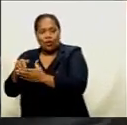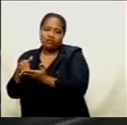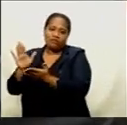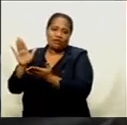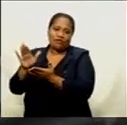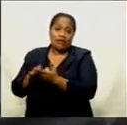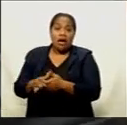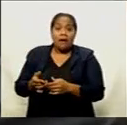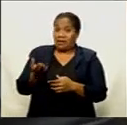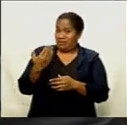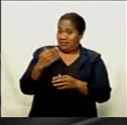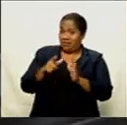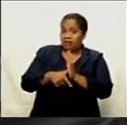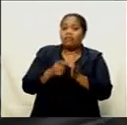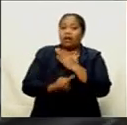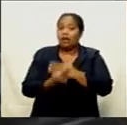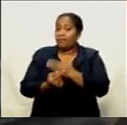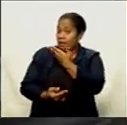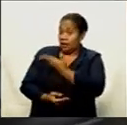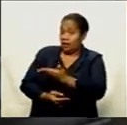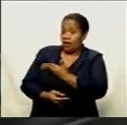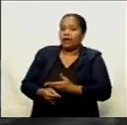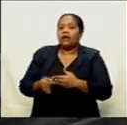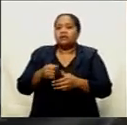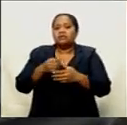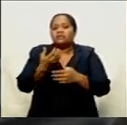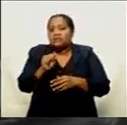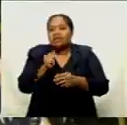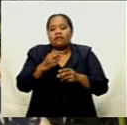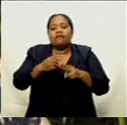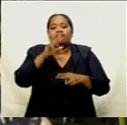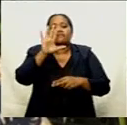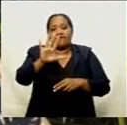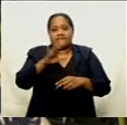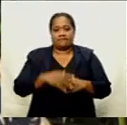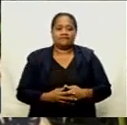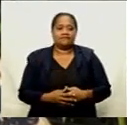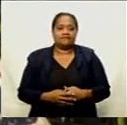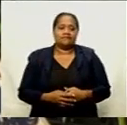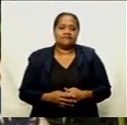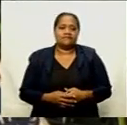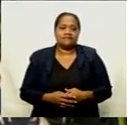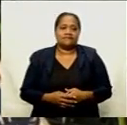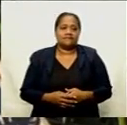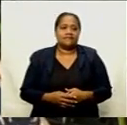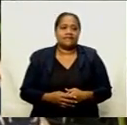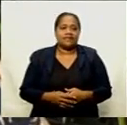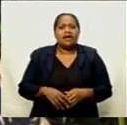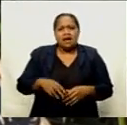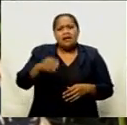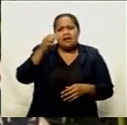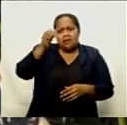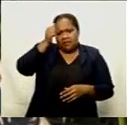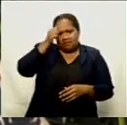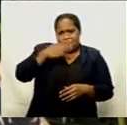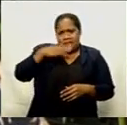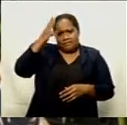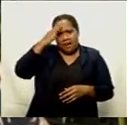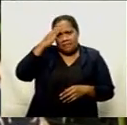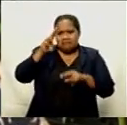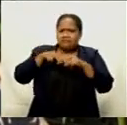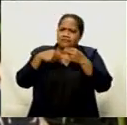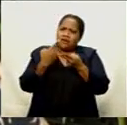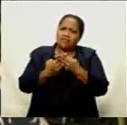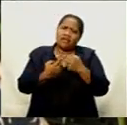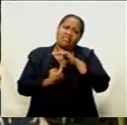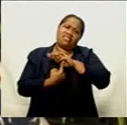at Vasist Muni College in Navua. So I informed my mother. She was a bit upset, and my family was upset. My